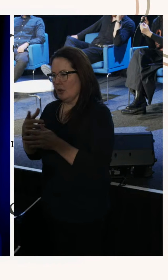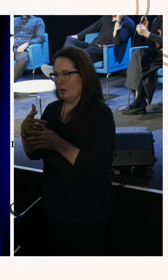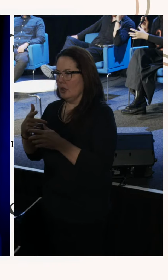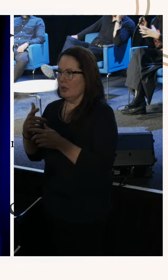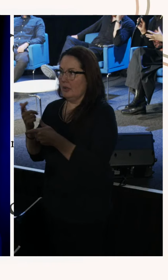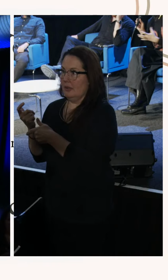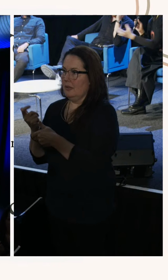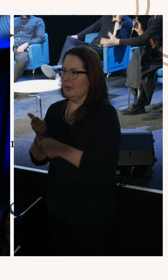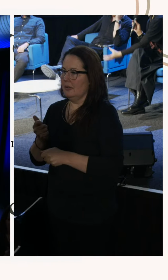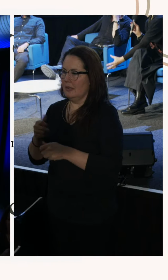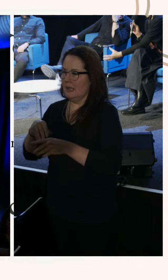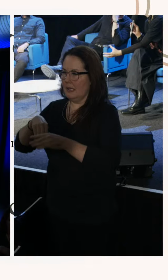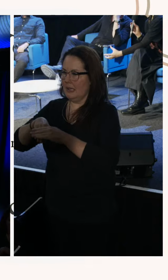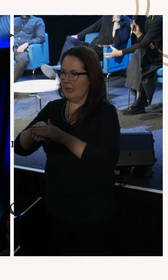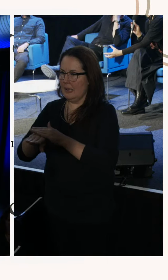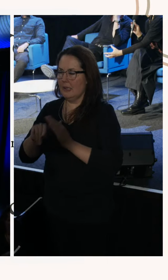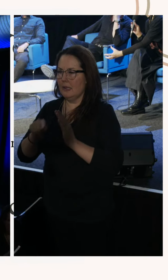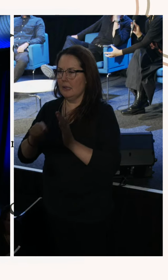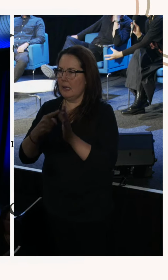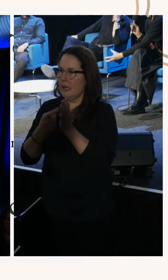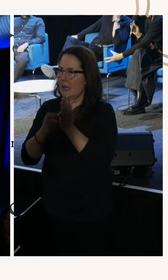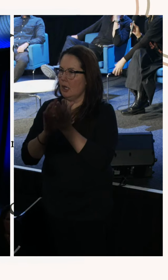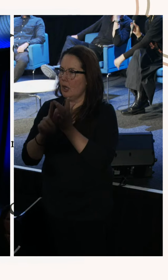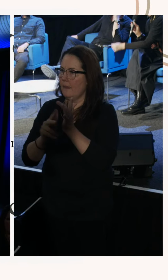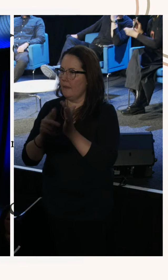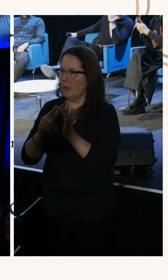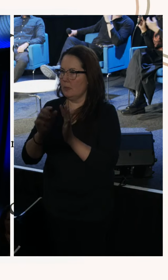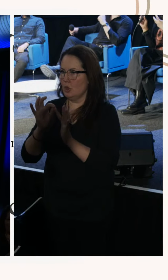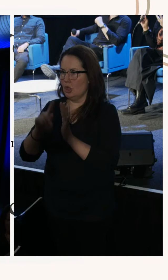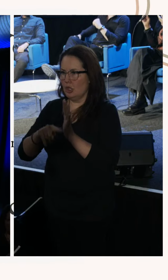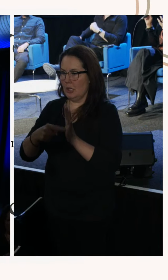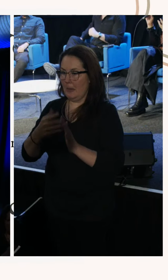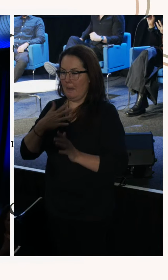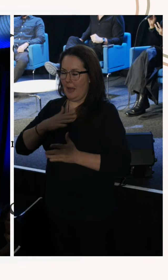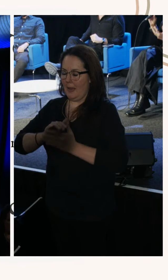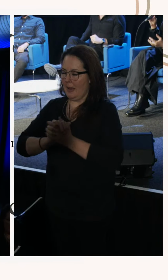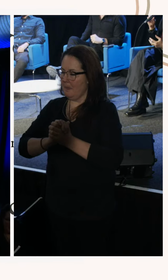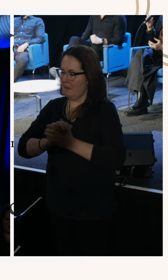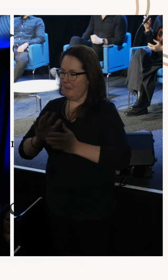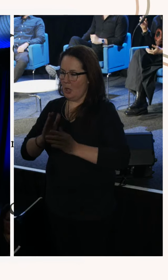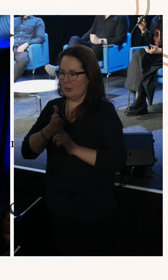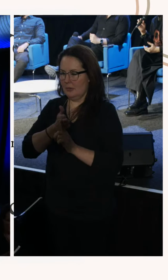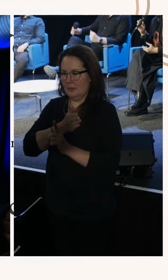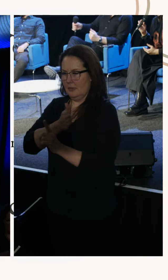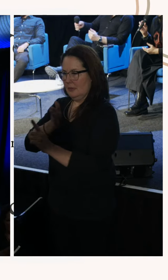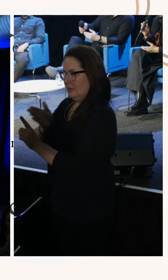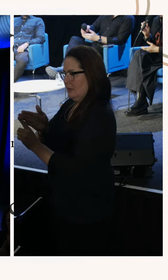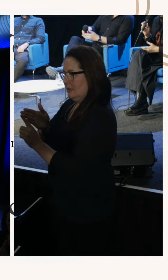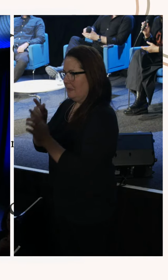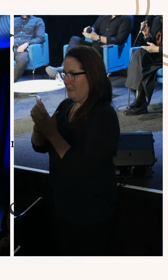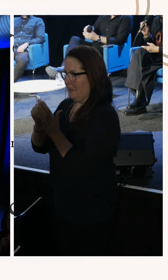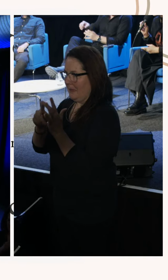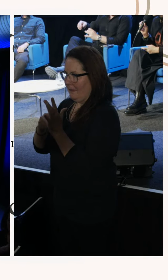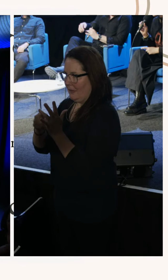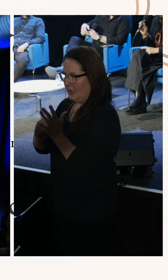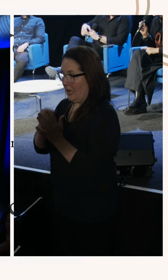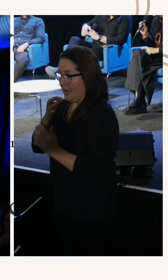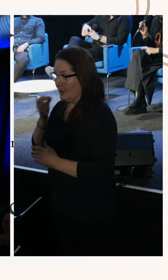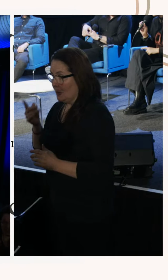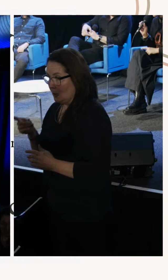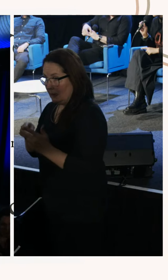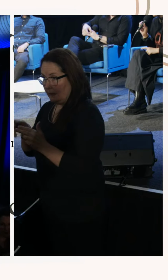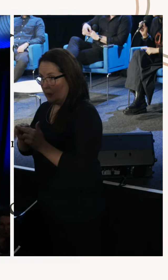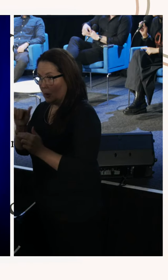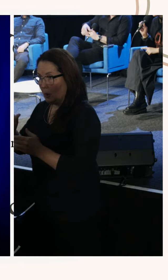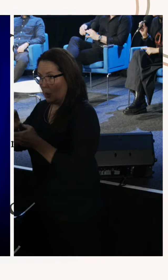project. So my pivot here, expert pivot here, is asking you if you're, your own